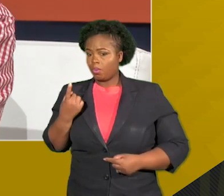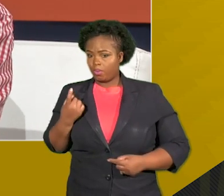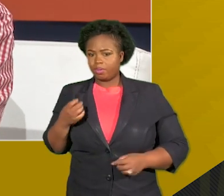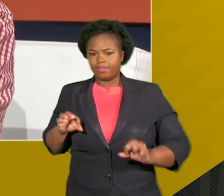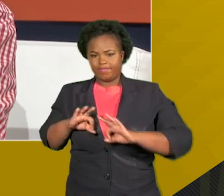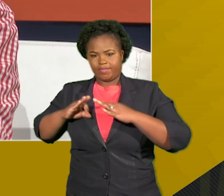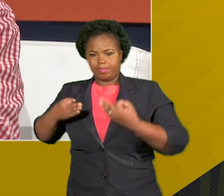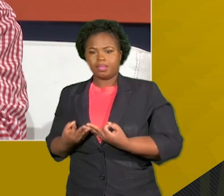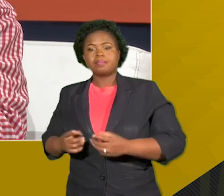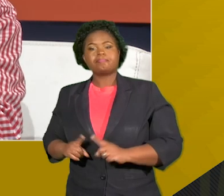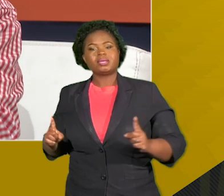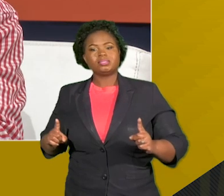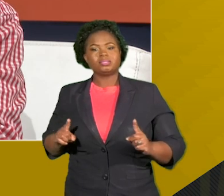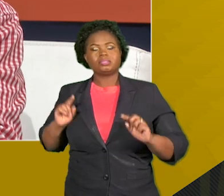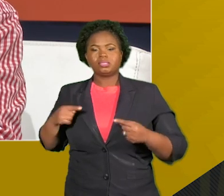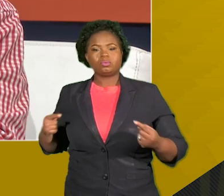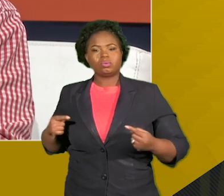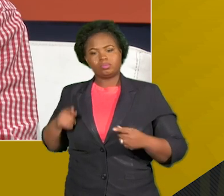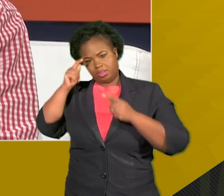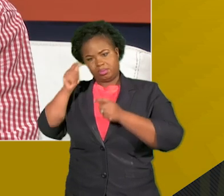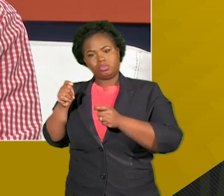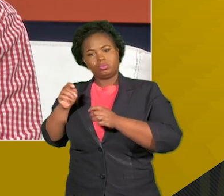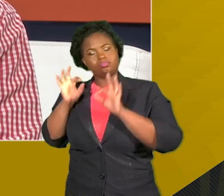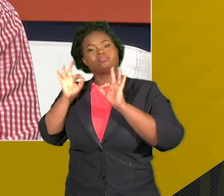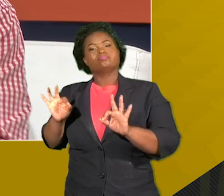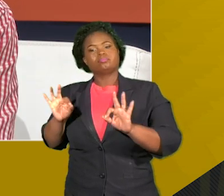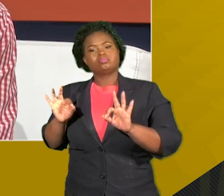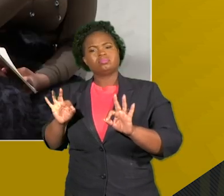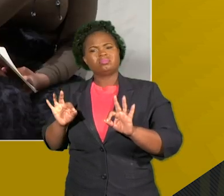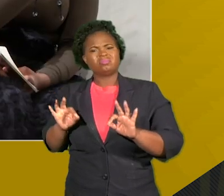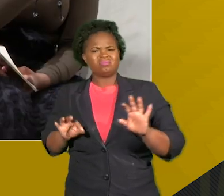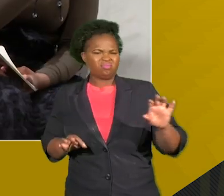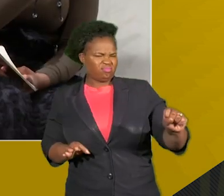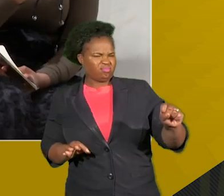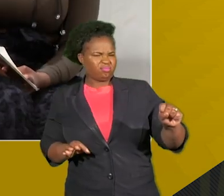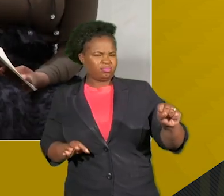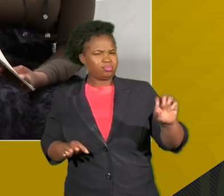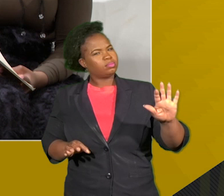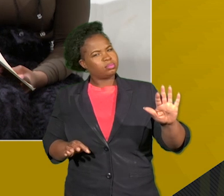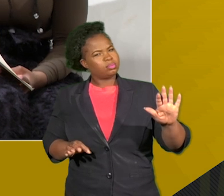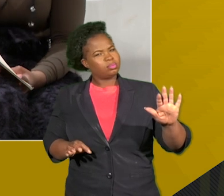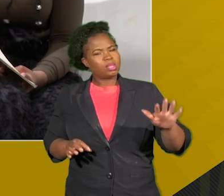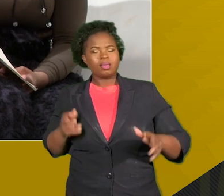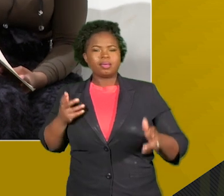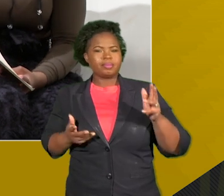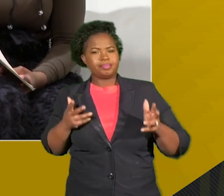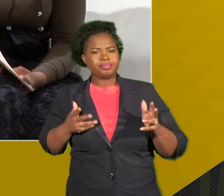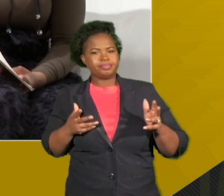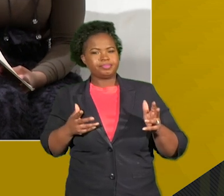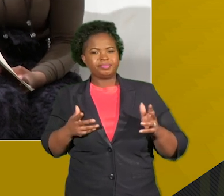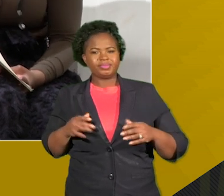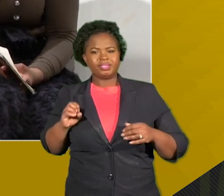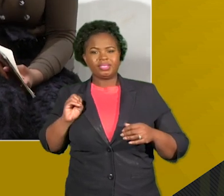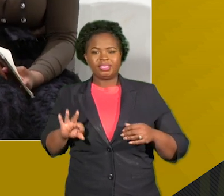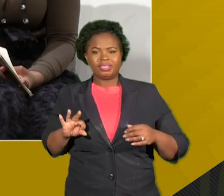as a family, but it cannot be recognized as a legitimate. But Ntatemzinje, can I just come in there? Yes. So for instance, Lord forbid this